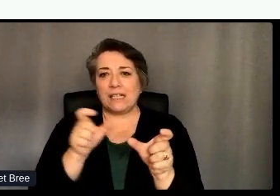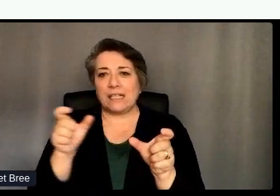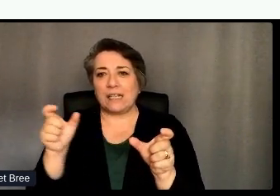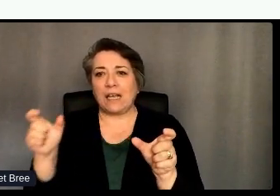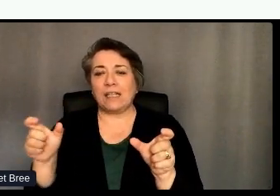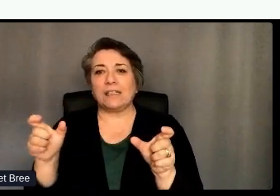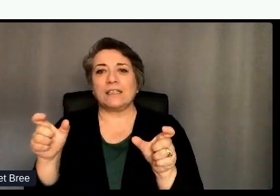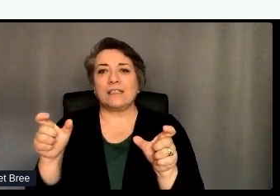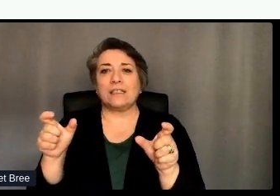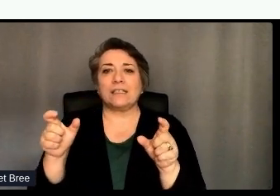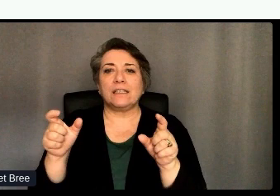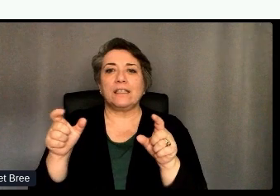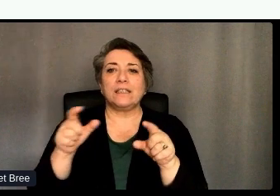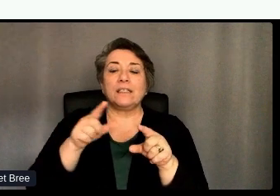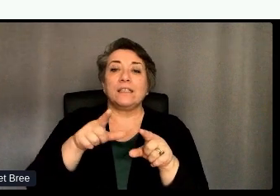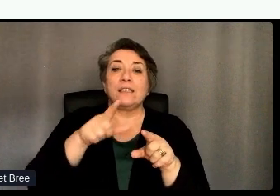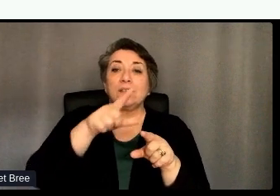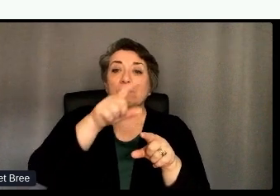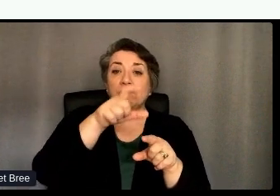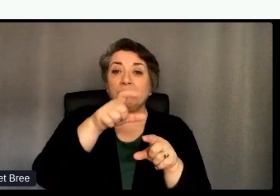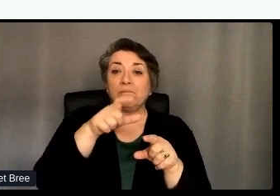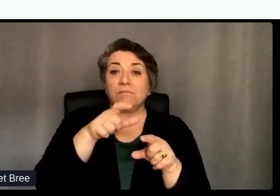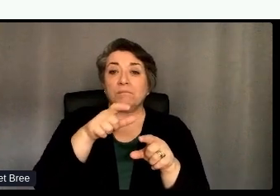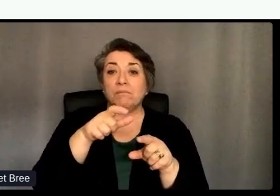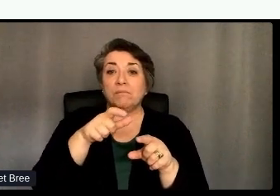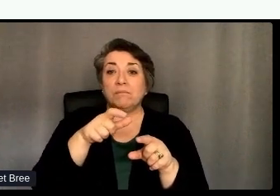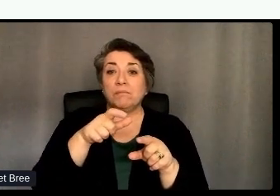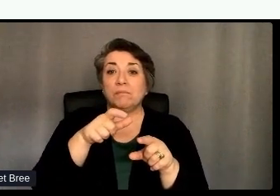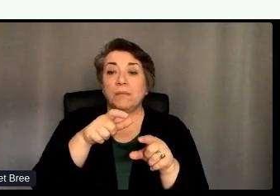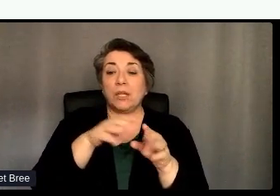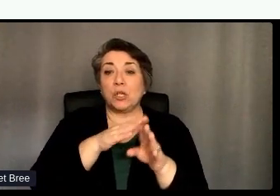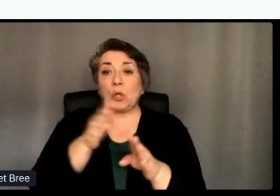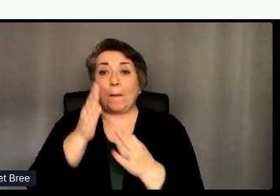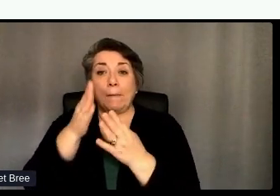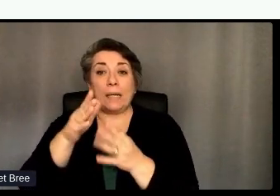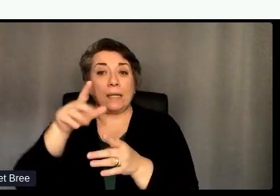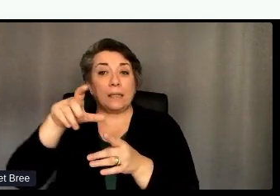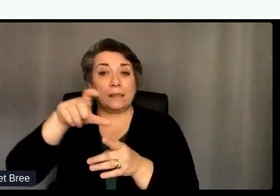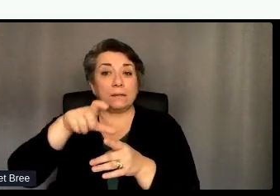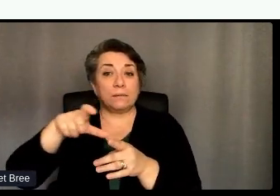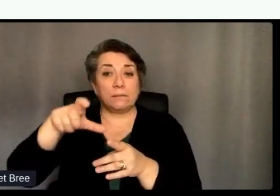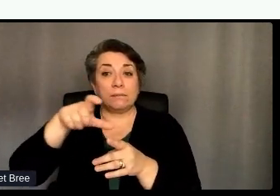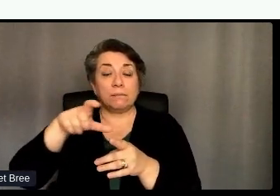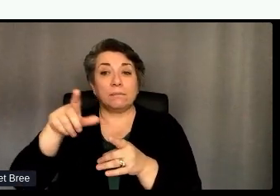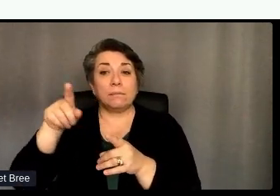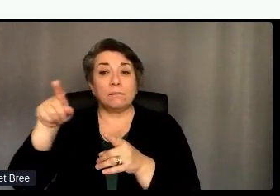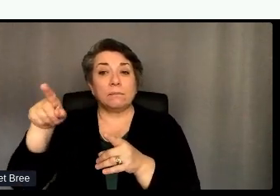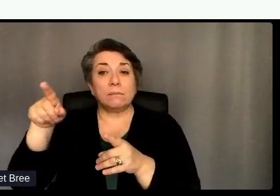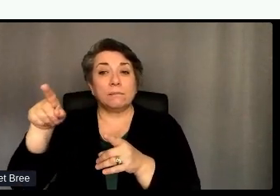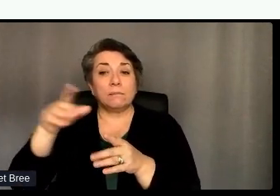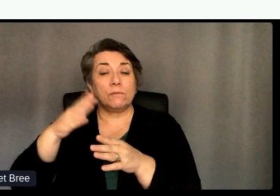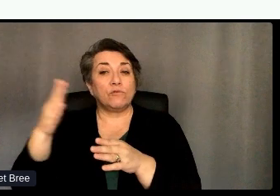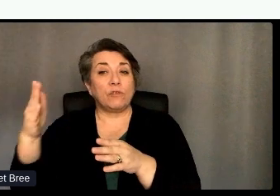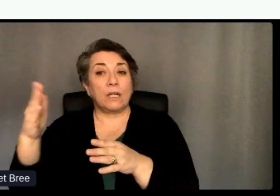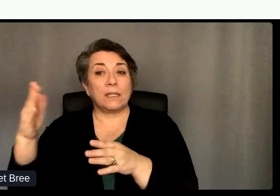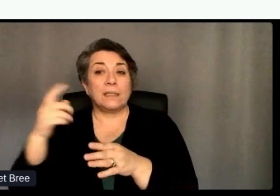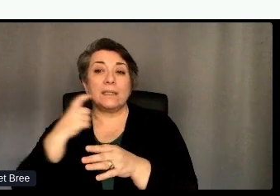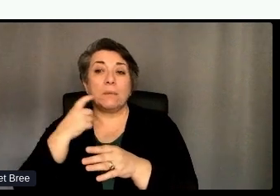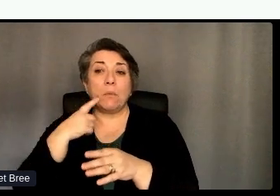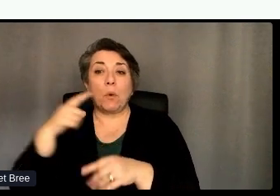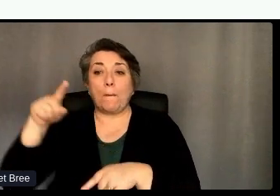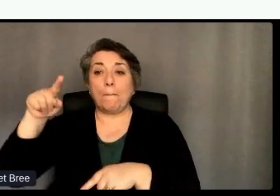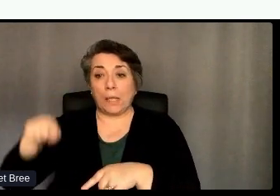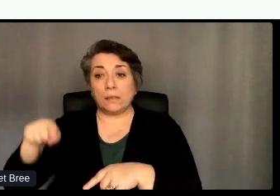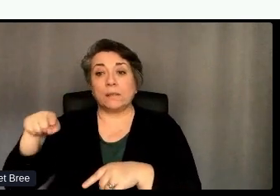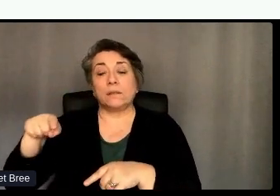providing more tactile guidance for users. In the top middle, another convex variant. On the right, a simple button, which